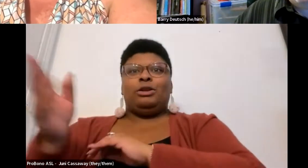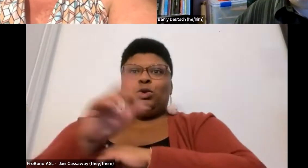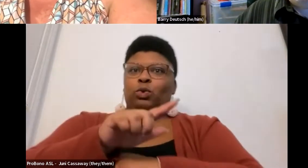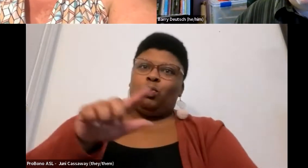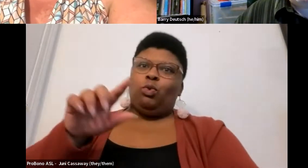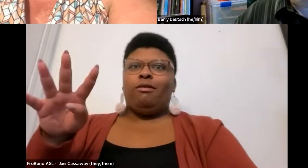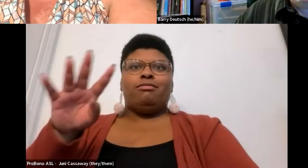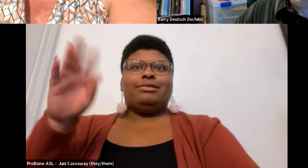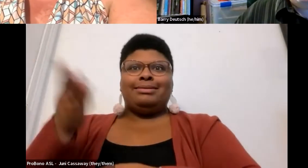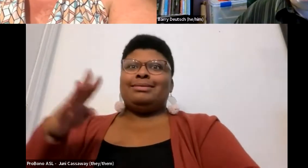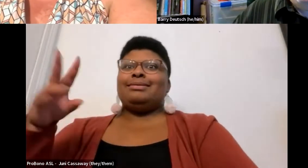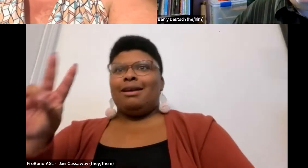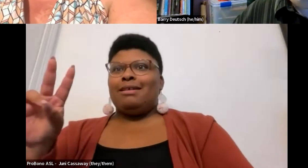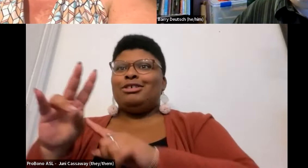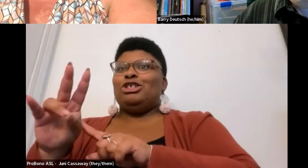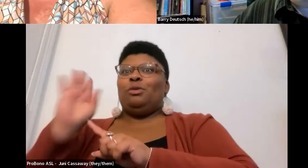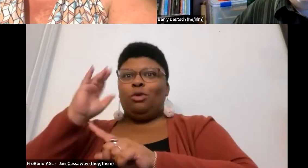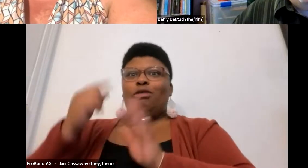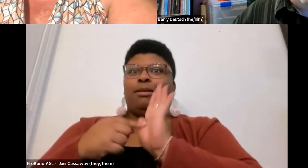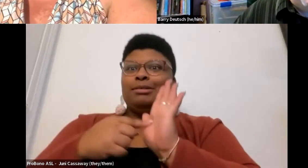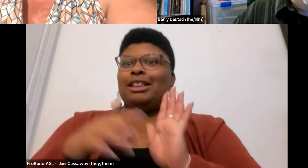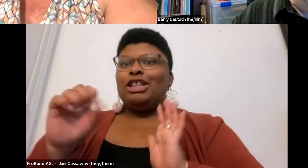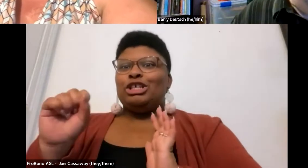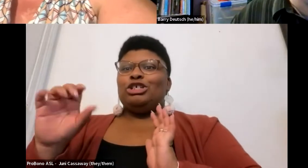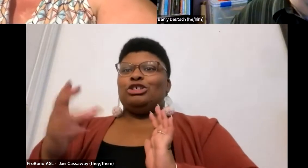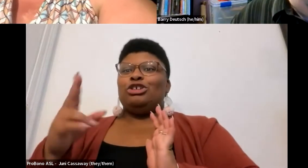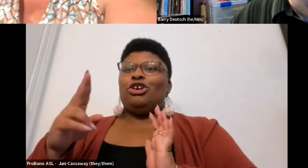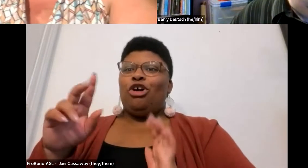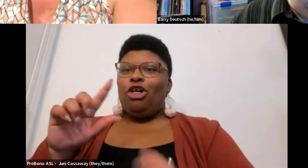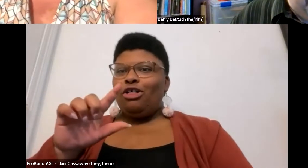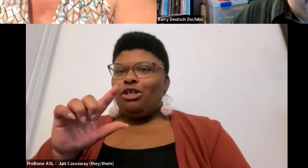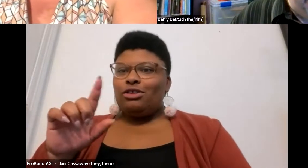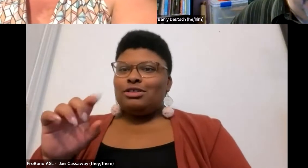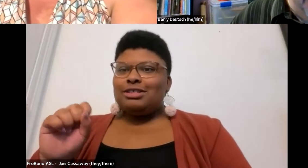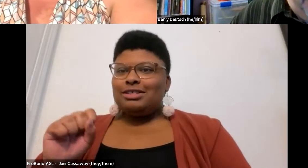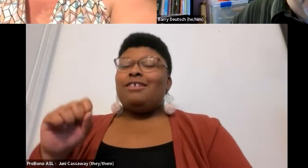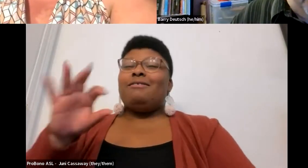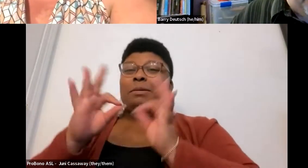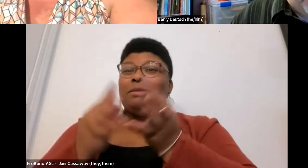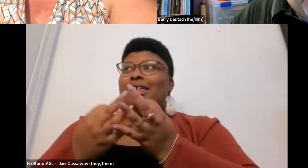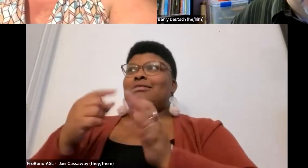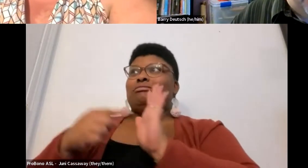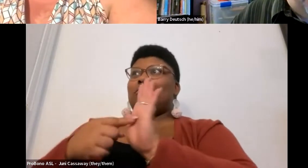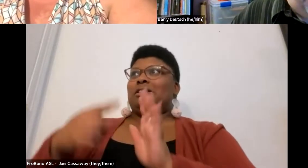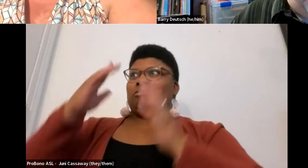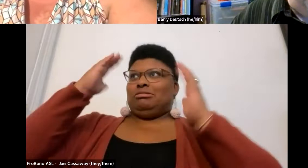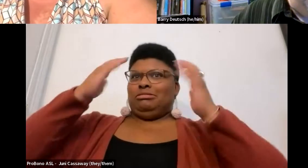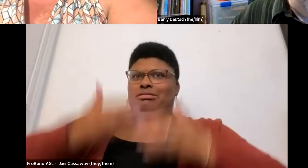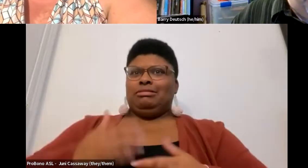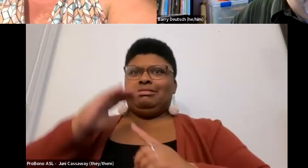Schulz family dressed as Snoopy at various events. Wow. So that was neat.